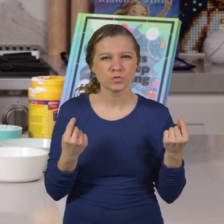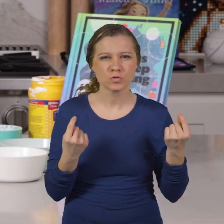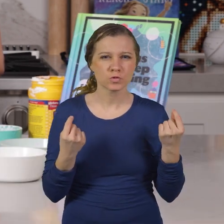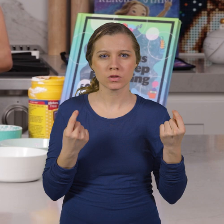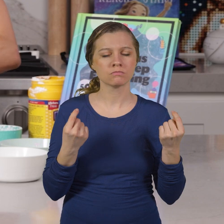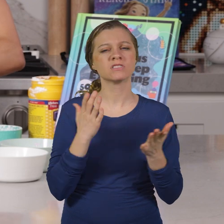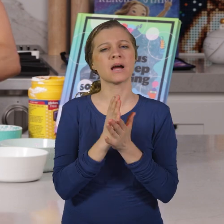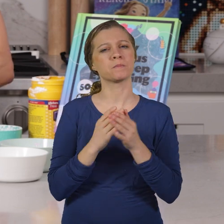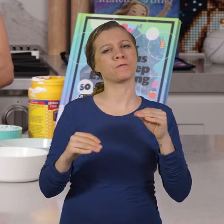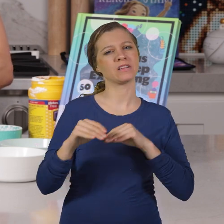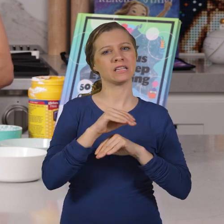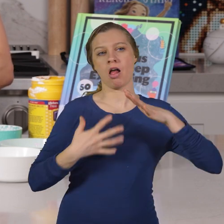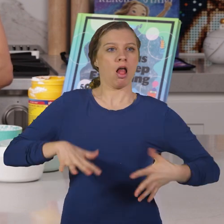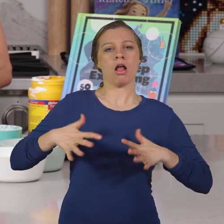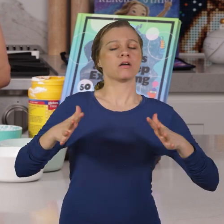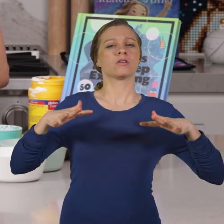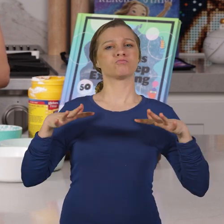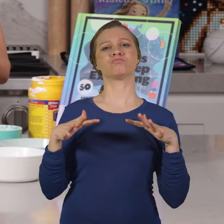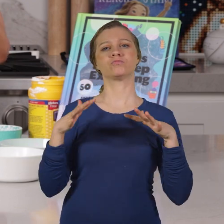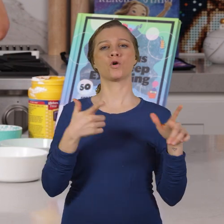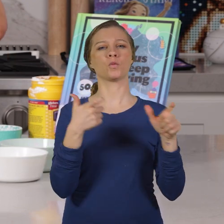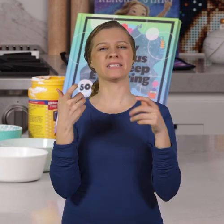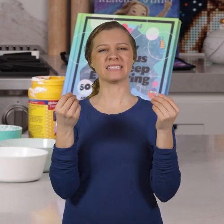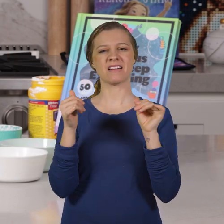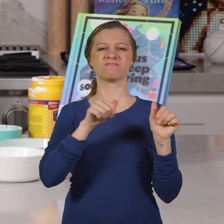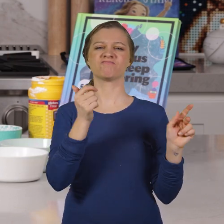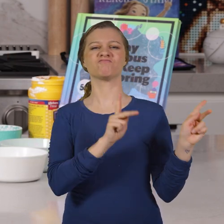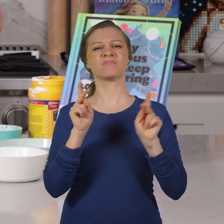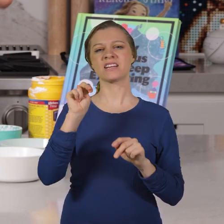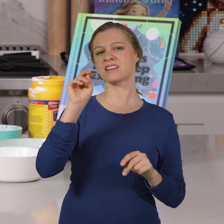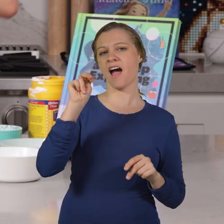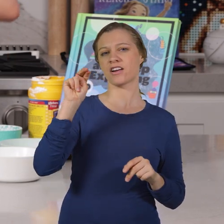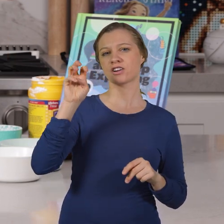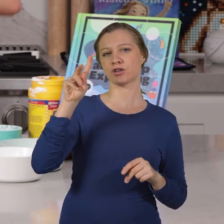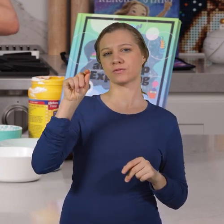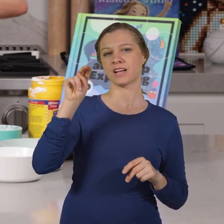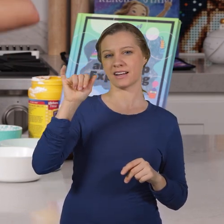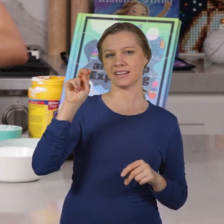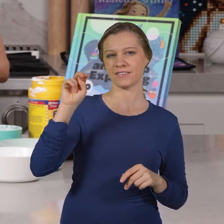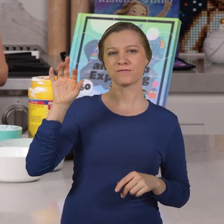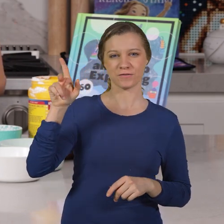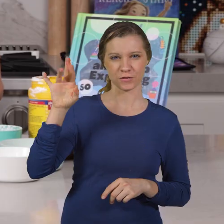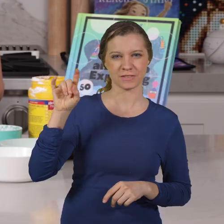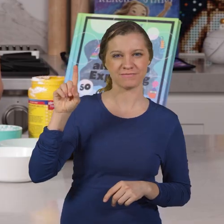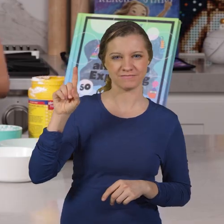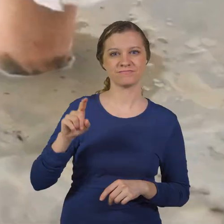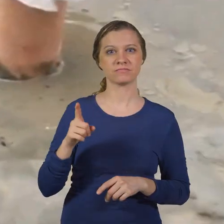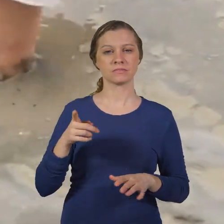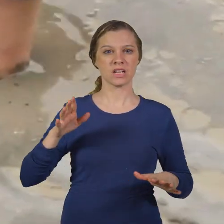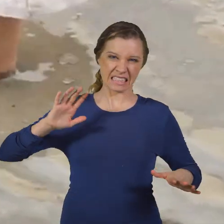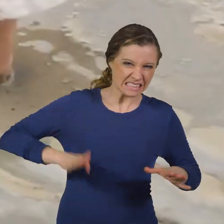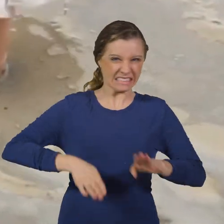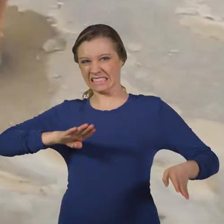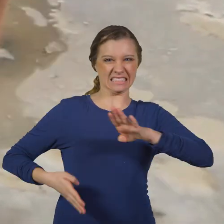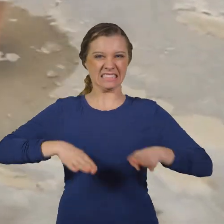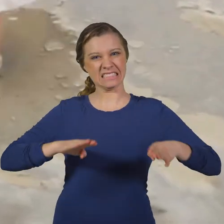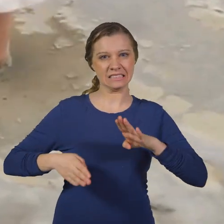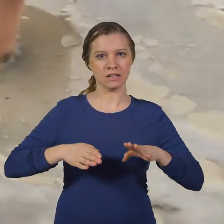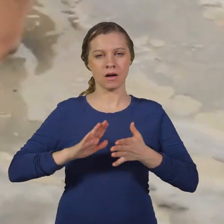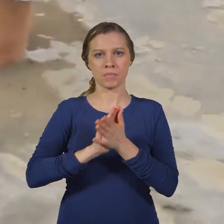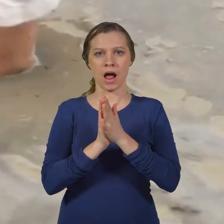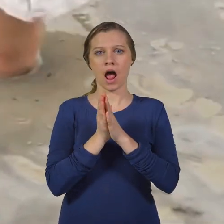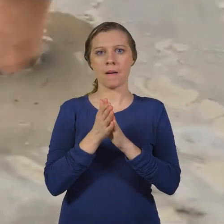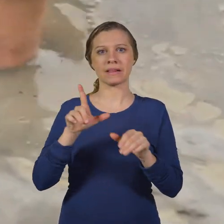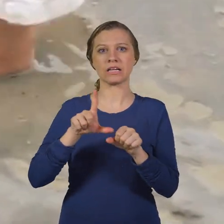do? You stop moving, right? That's because quicksand is another non-Newtonian fluid. When you add force to